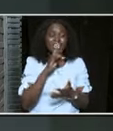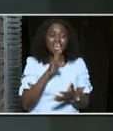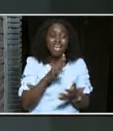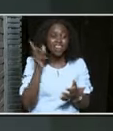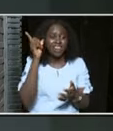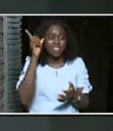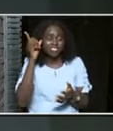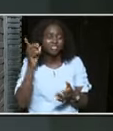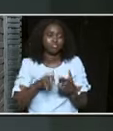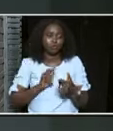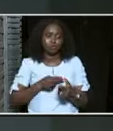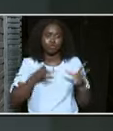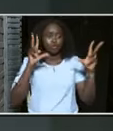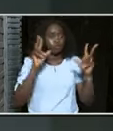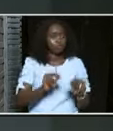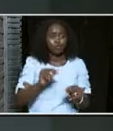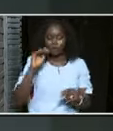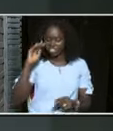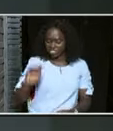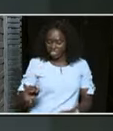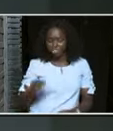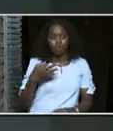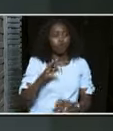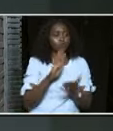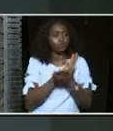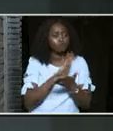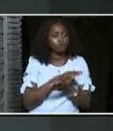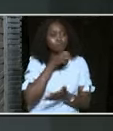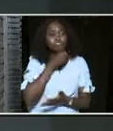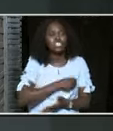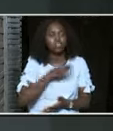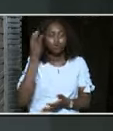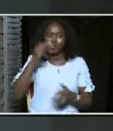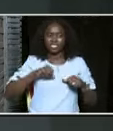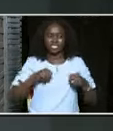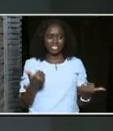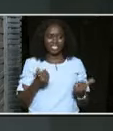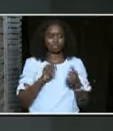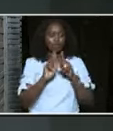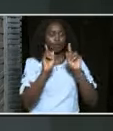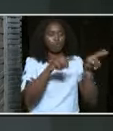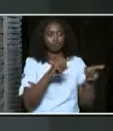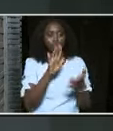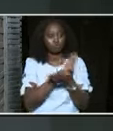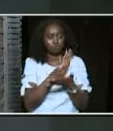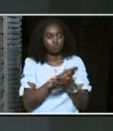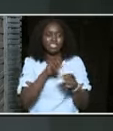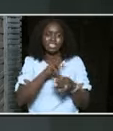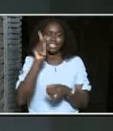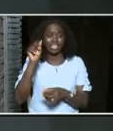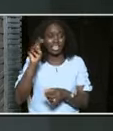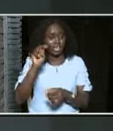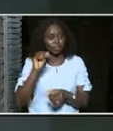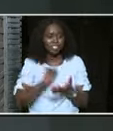child of school age was denied going to school in Kano. That was why we built thousands of